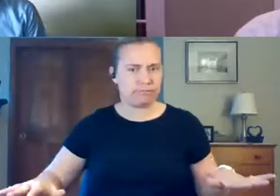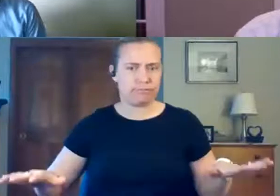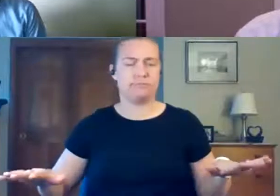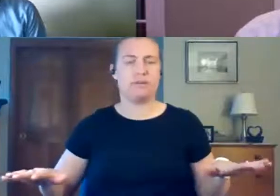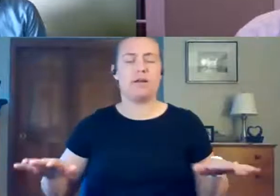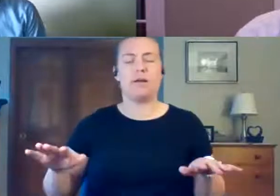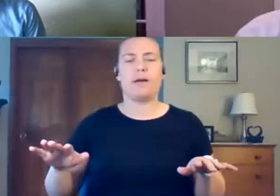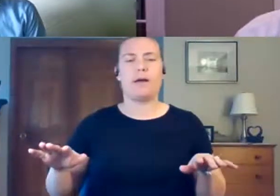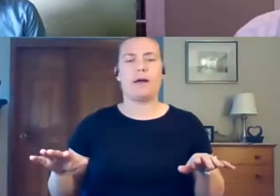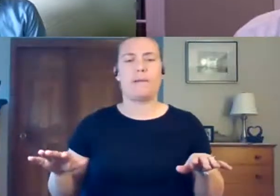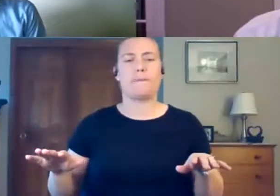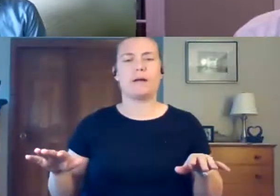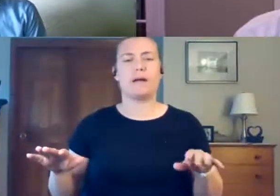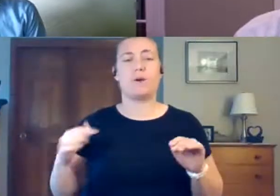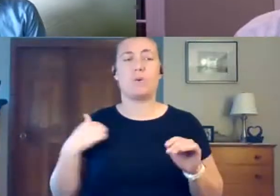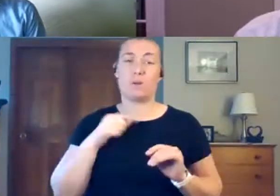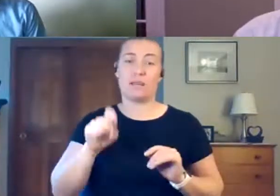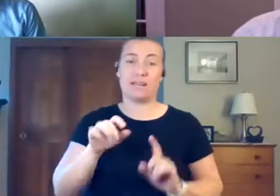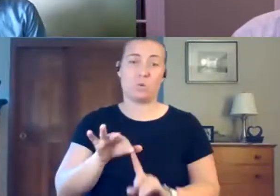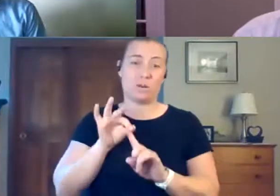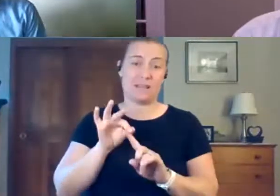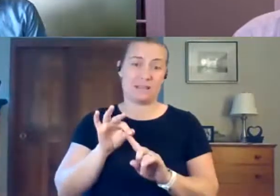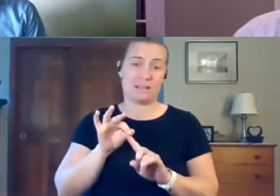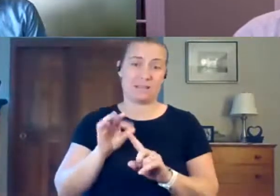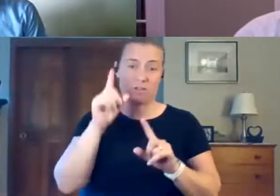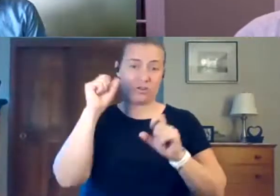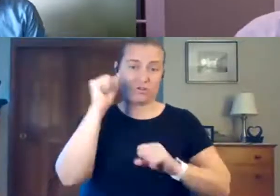the extent to which we need unique strategies for scaling up and